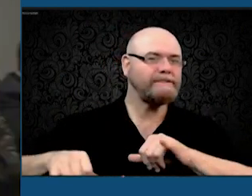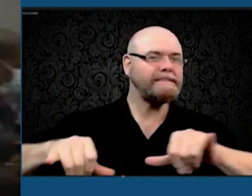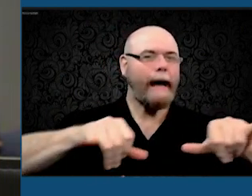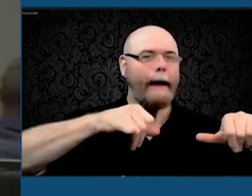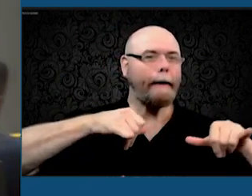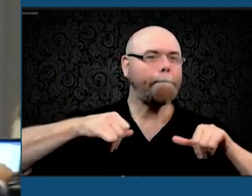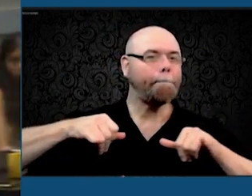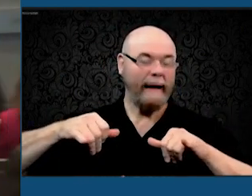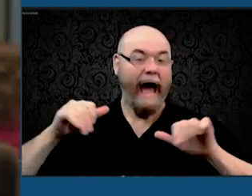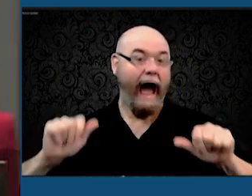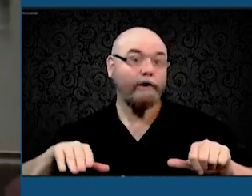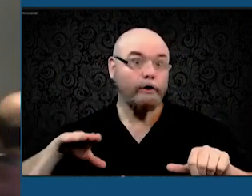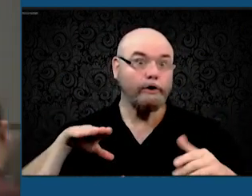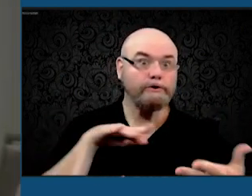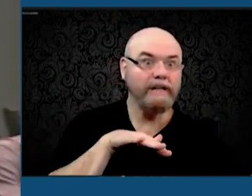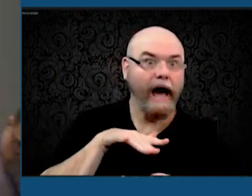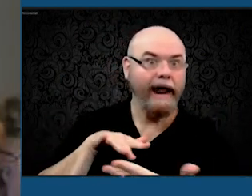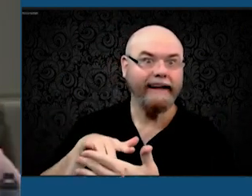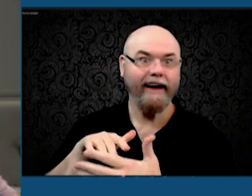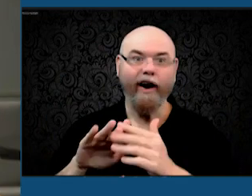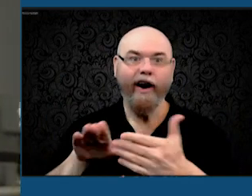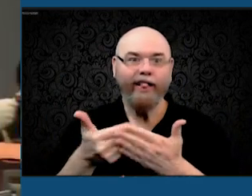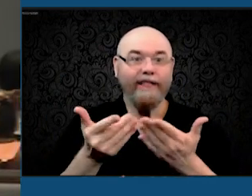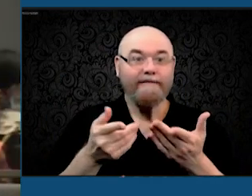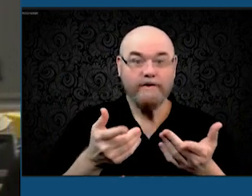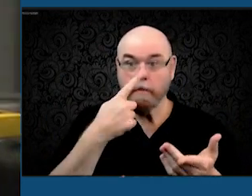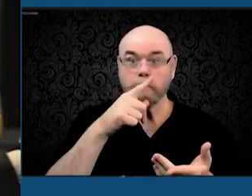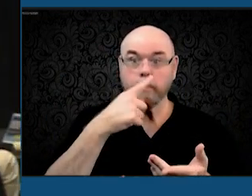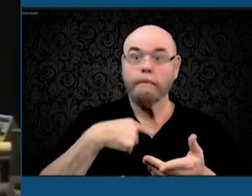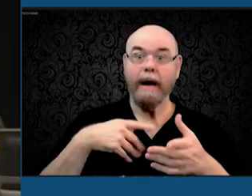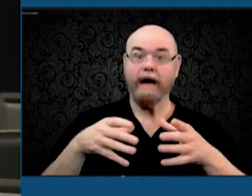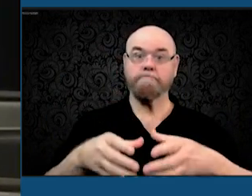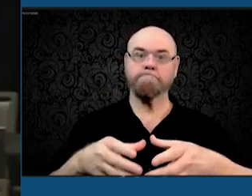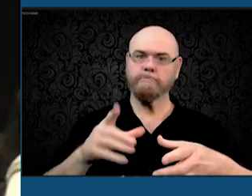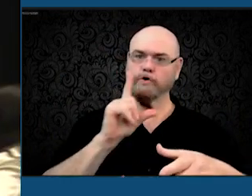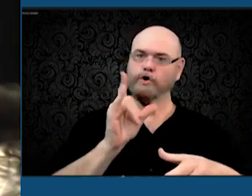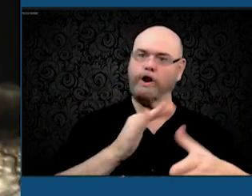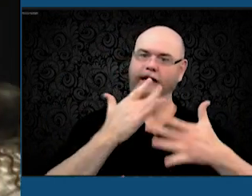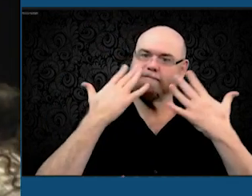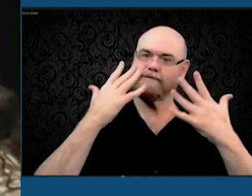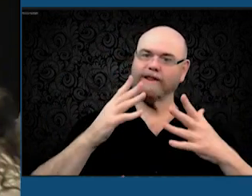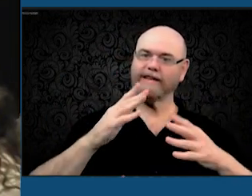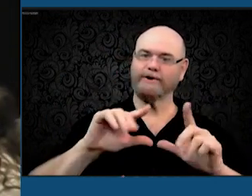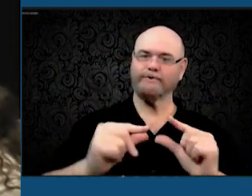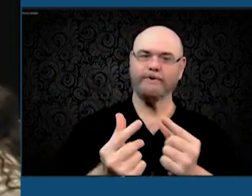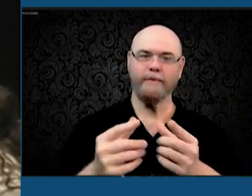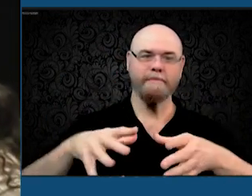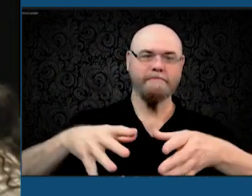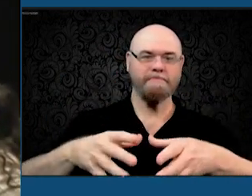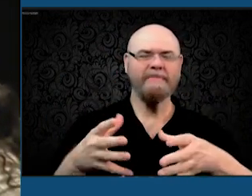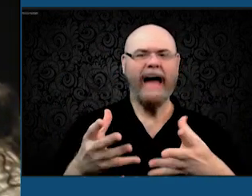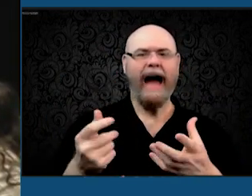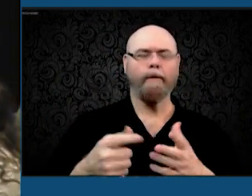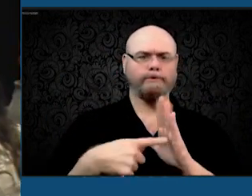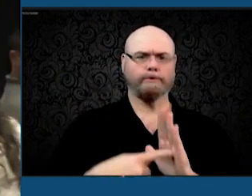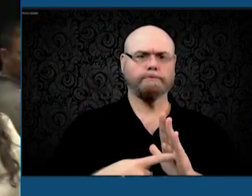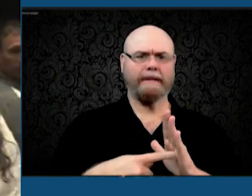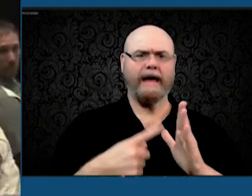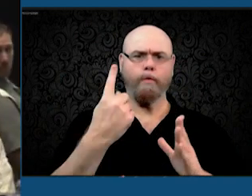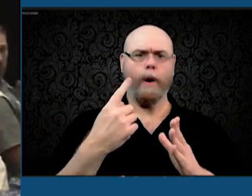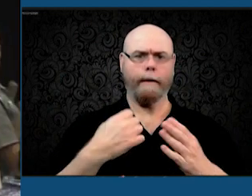you right now. Can I use this table here? You look like a friendly group. I'm going to display an emotion. You